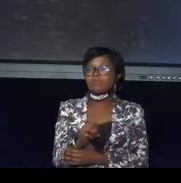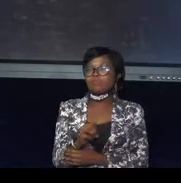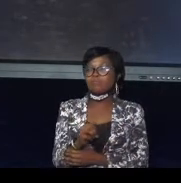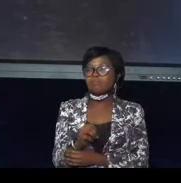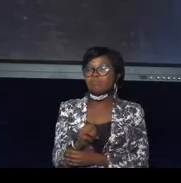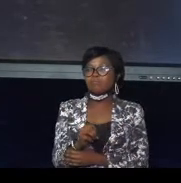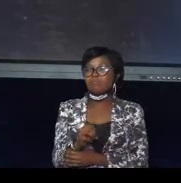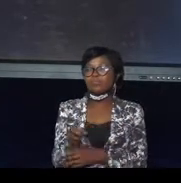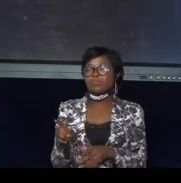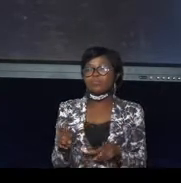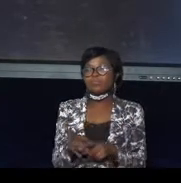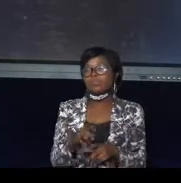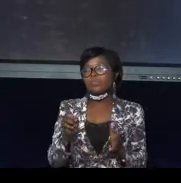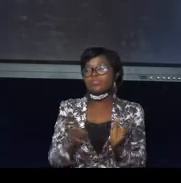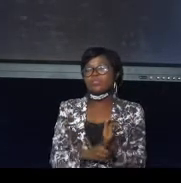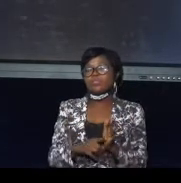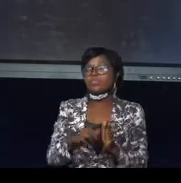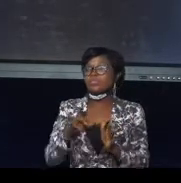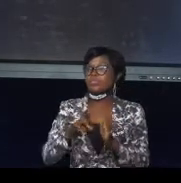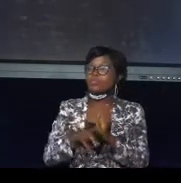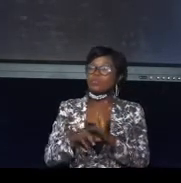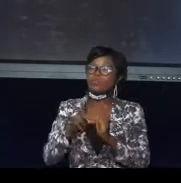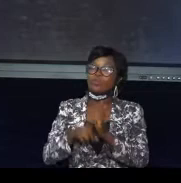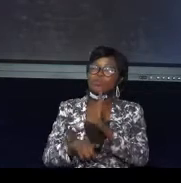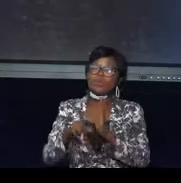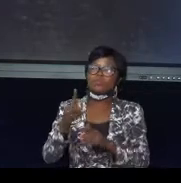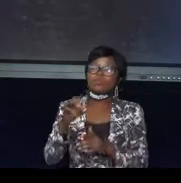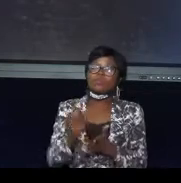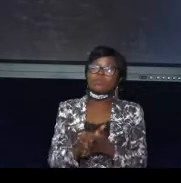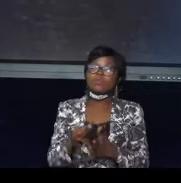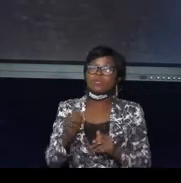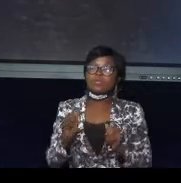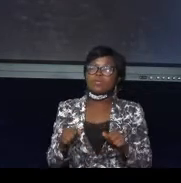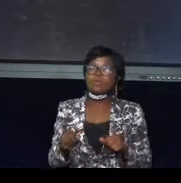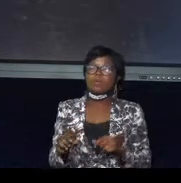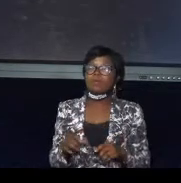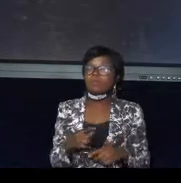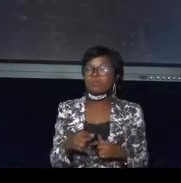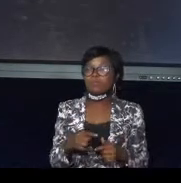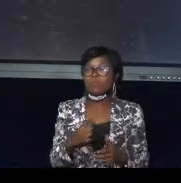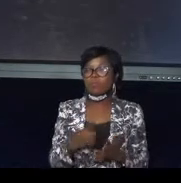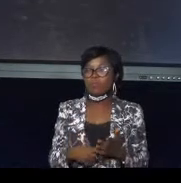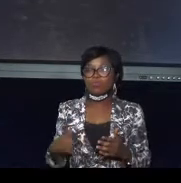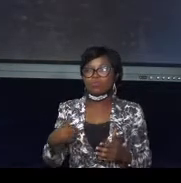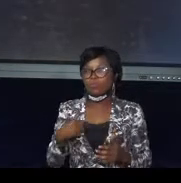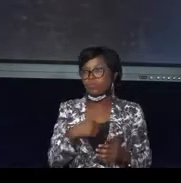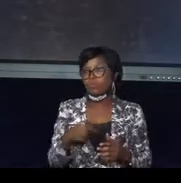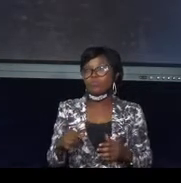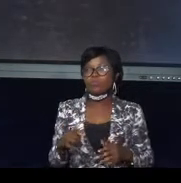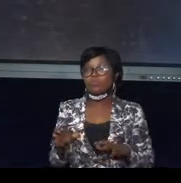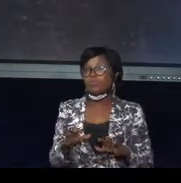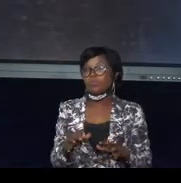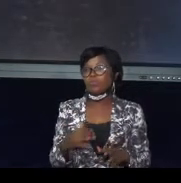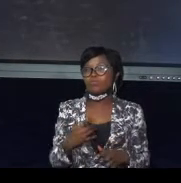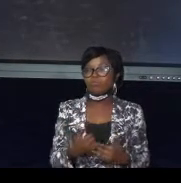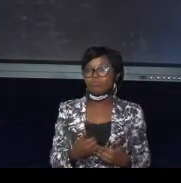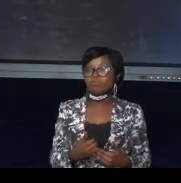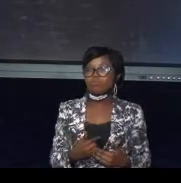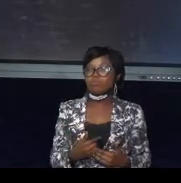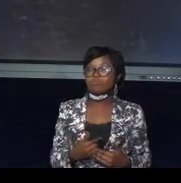go. Nothing else can go. So this is the lowest term. And obviously, so what do we do here? The highest common